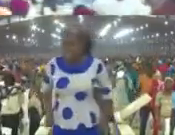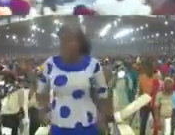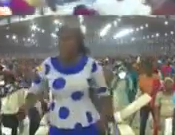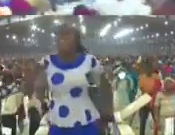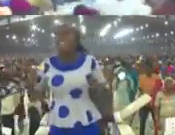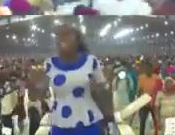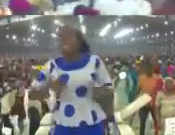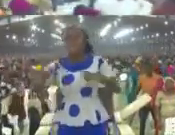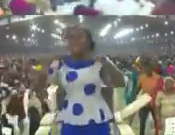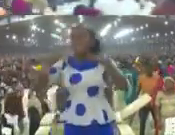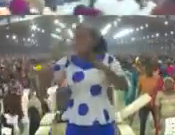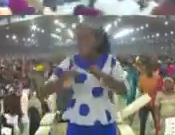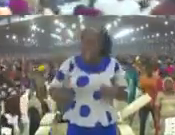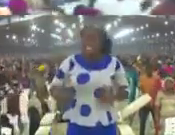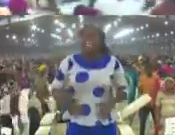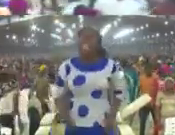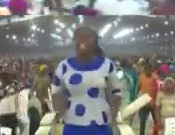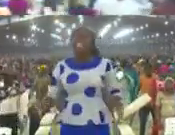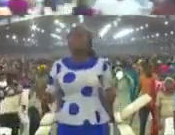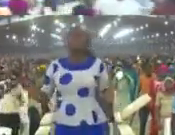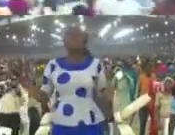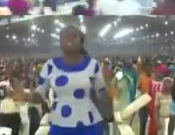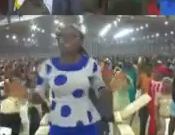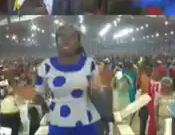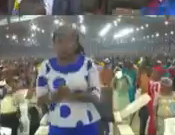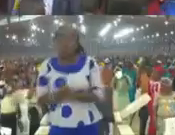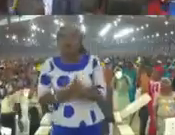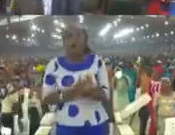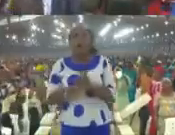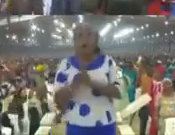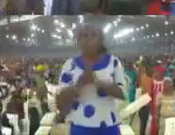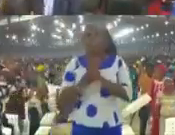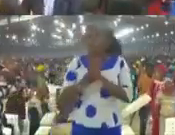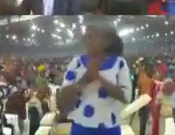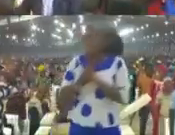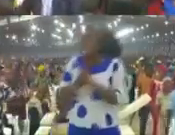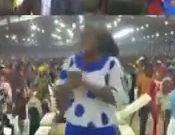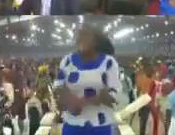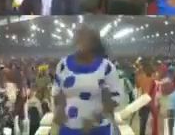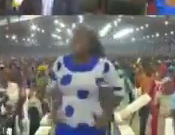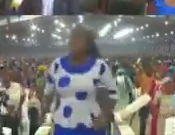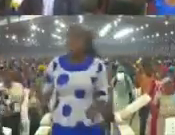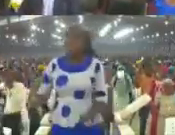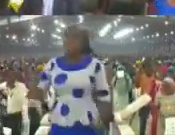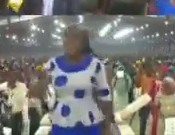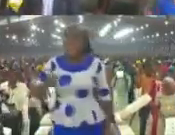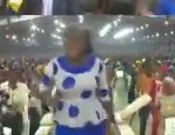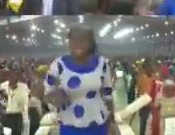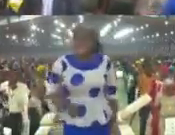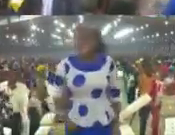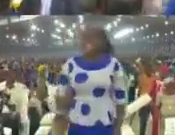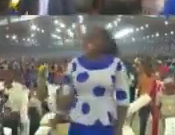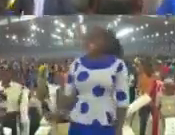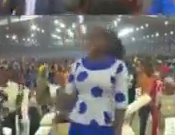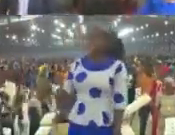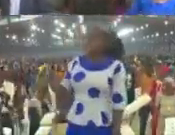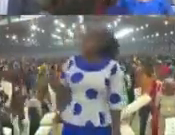Almighty God, in your miraculous way, let me laugh